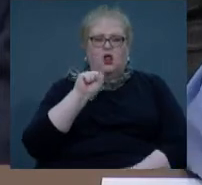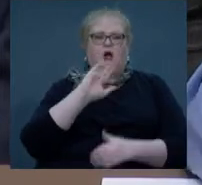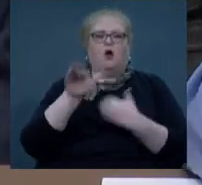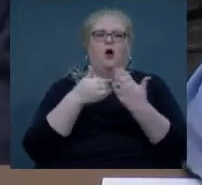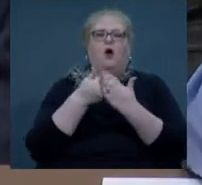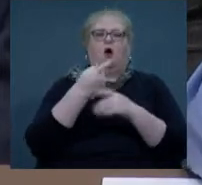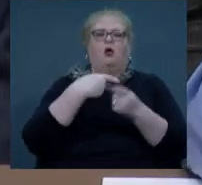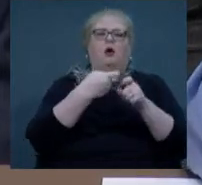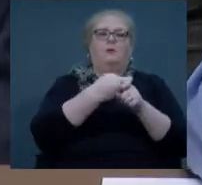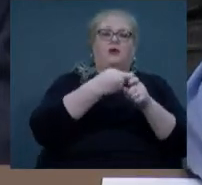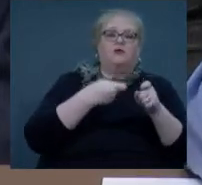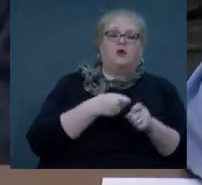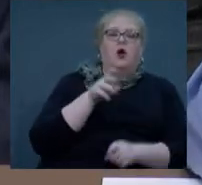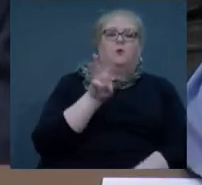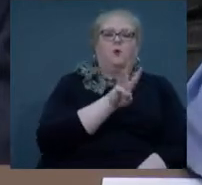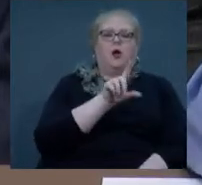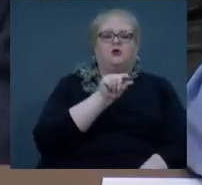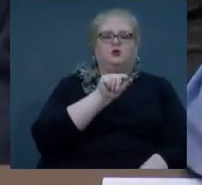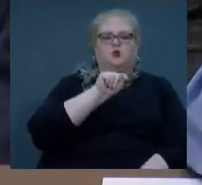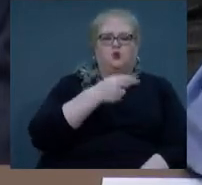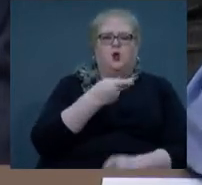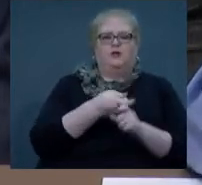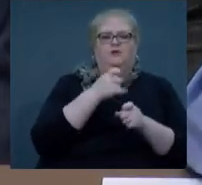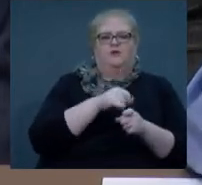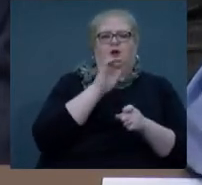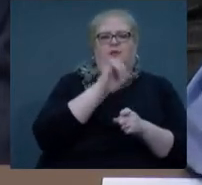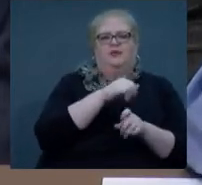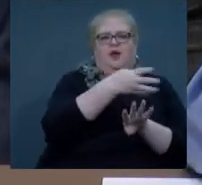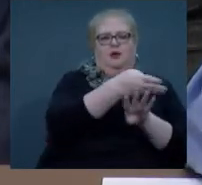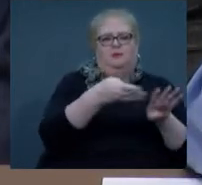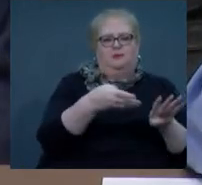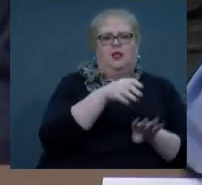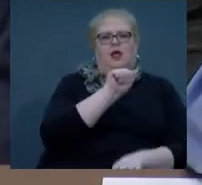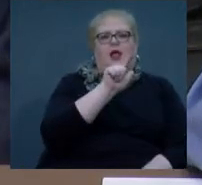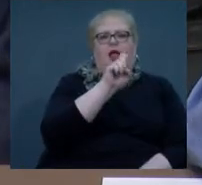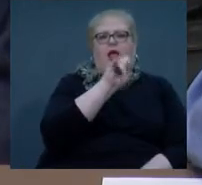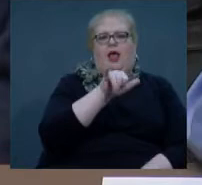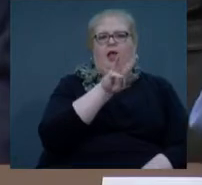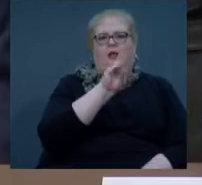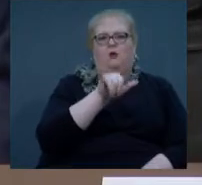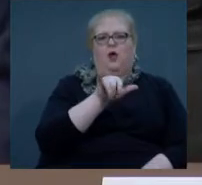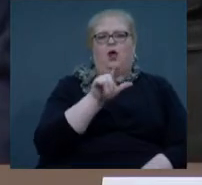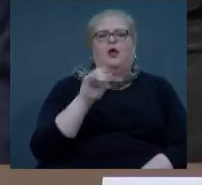West 20th Street via the platted alley right-of-way along the east property line.